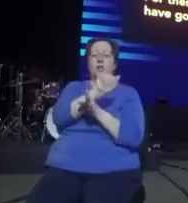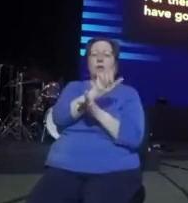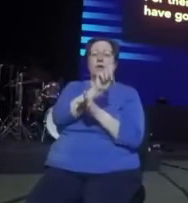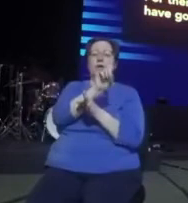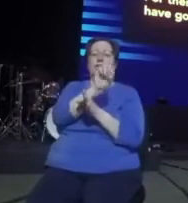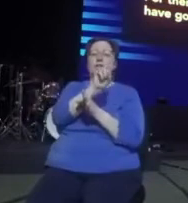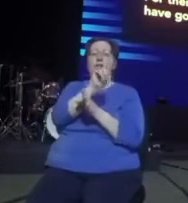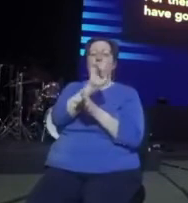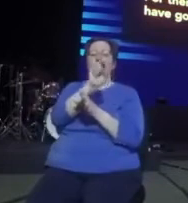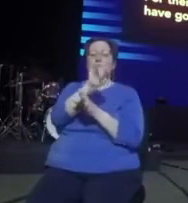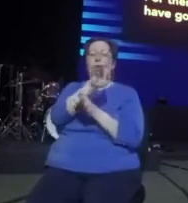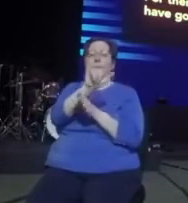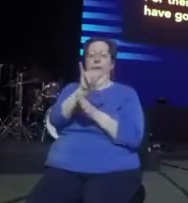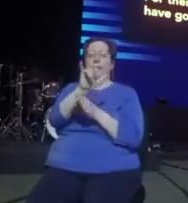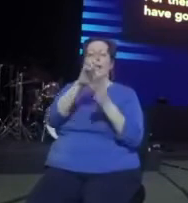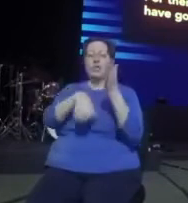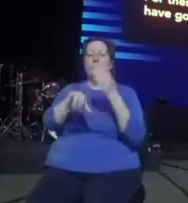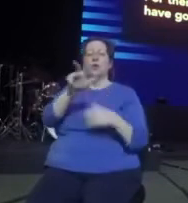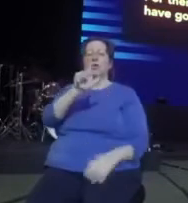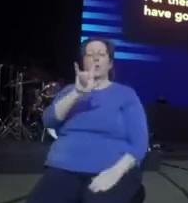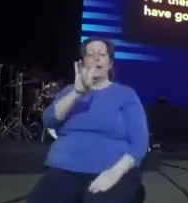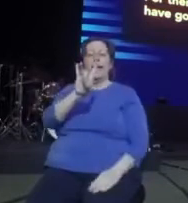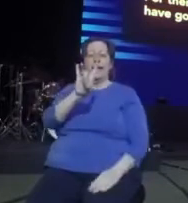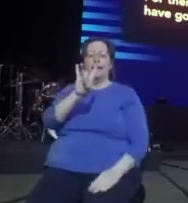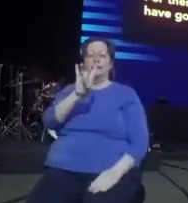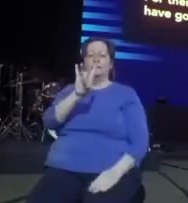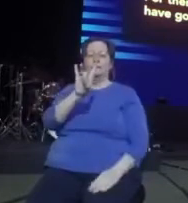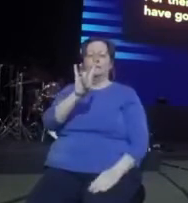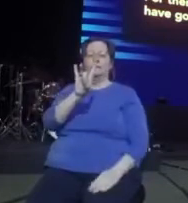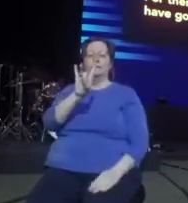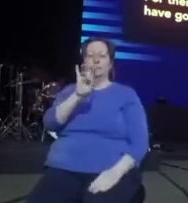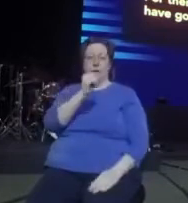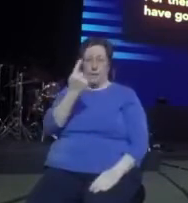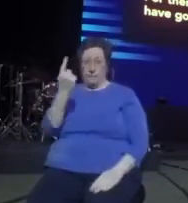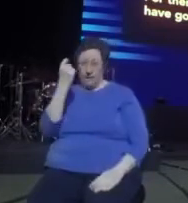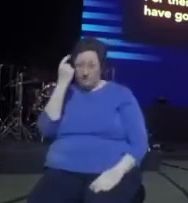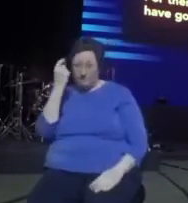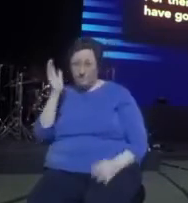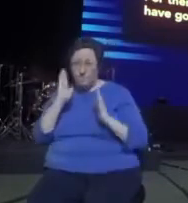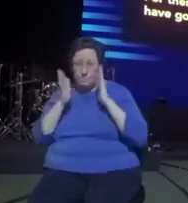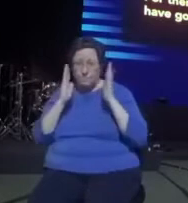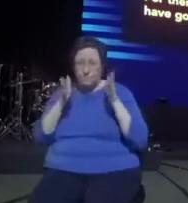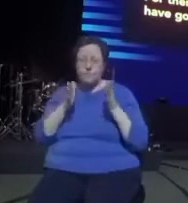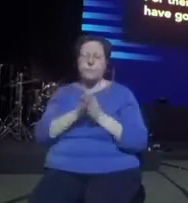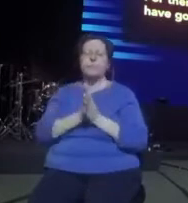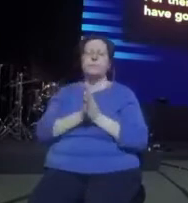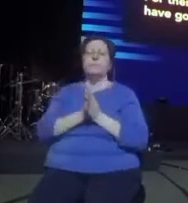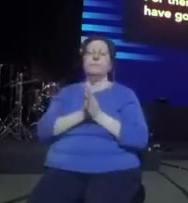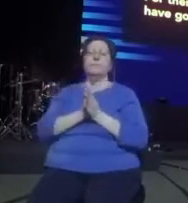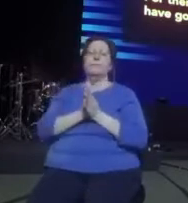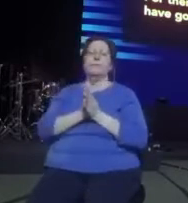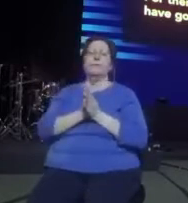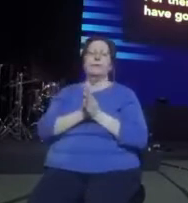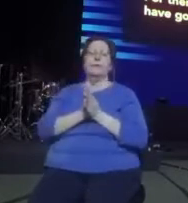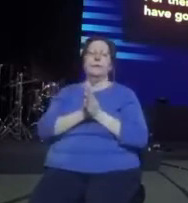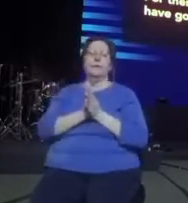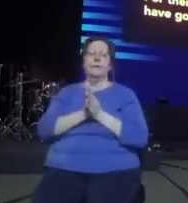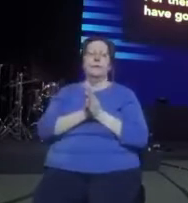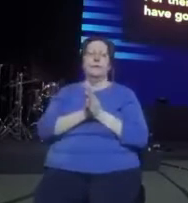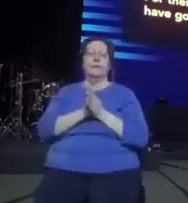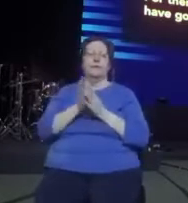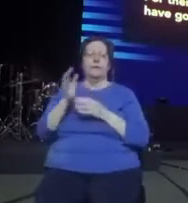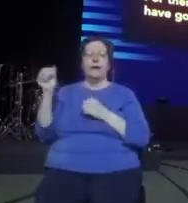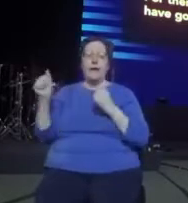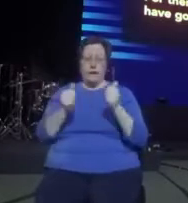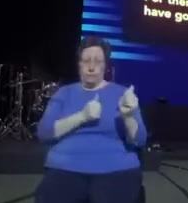Deuteronomy. Go with me to the 28th chapter of Deuteronomy. Is everybody listening tonight? It's so good for us to hear this. Are you following me? Is